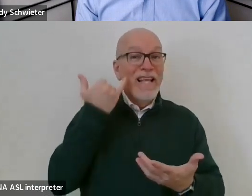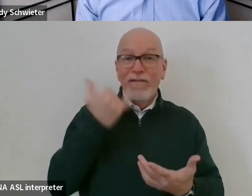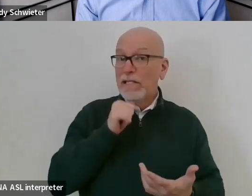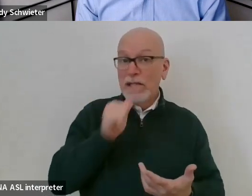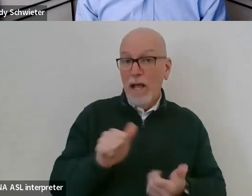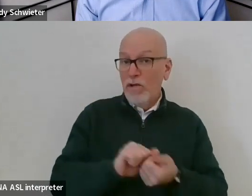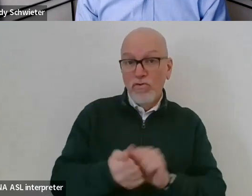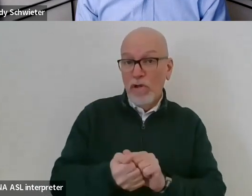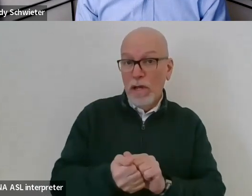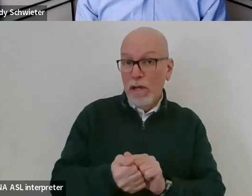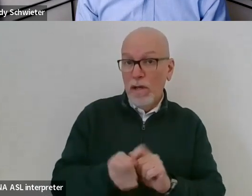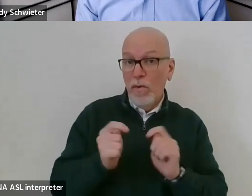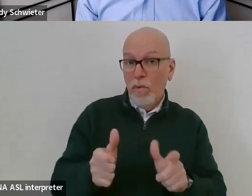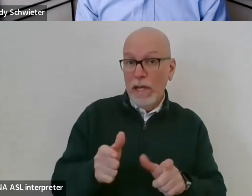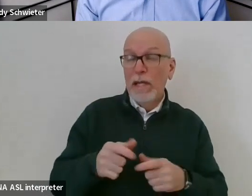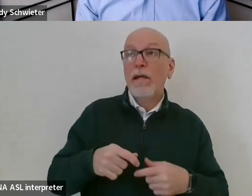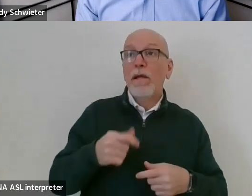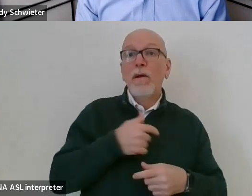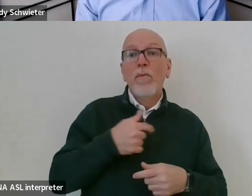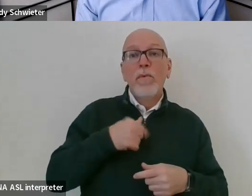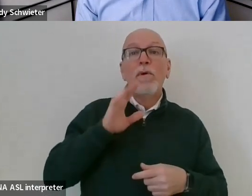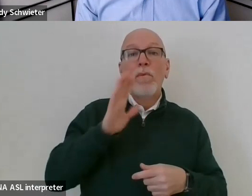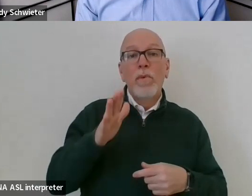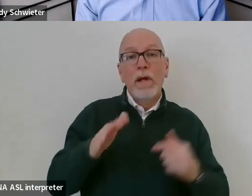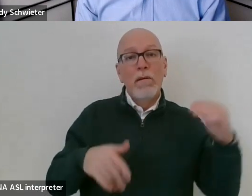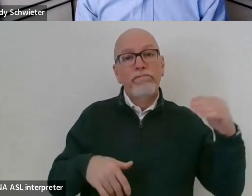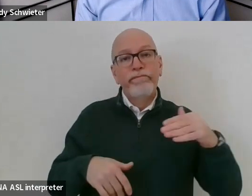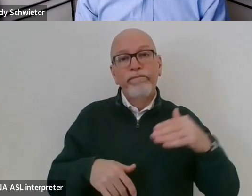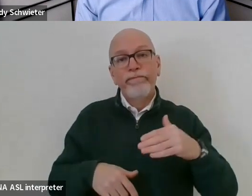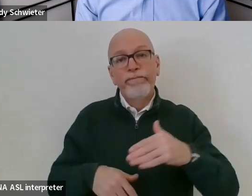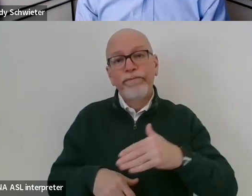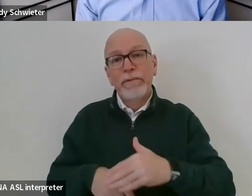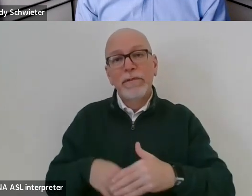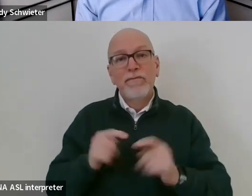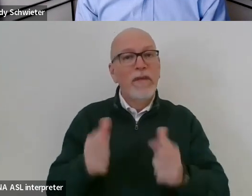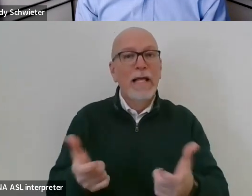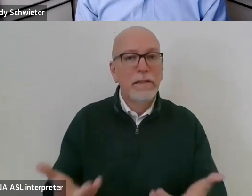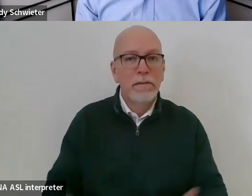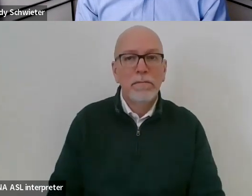change it quickly, as you say, Jaime, we're moving in the downward spiral rapidly.